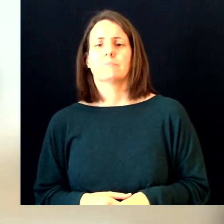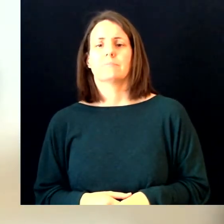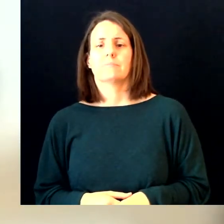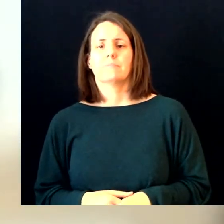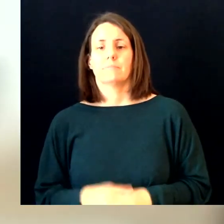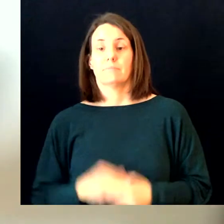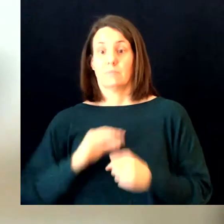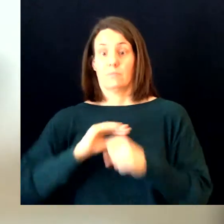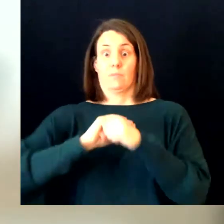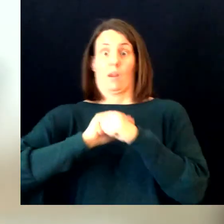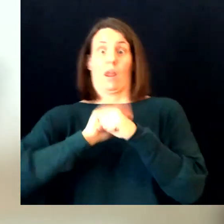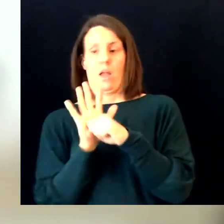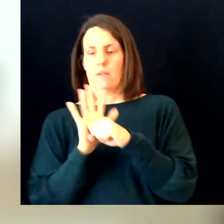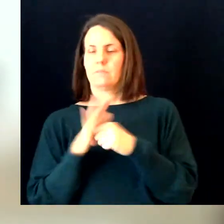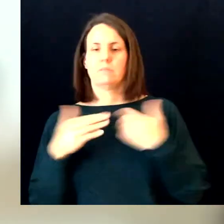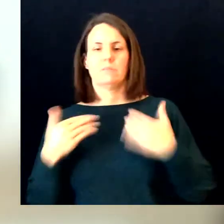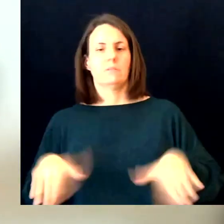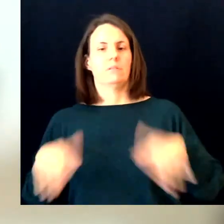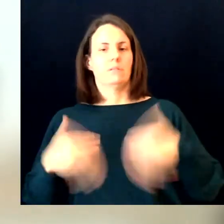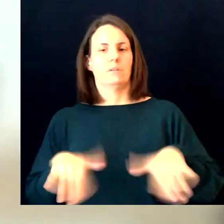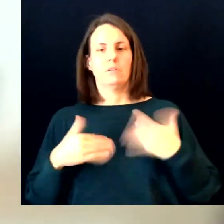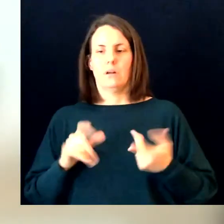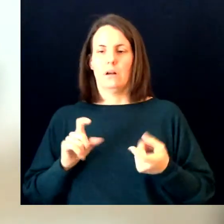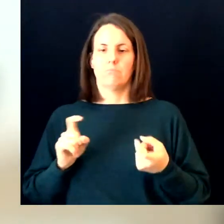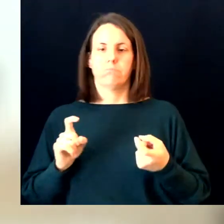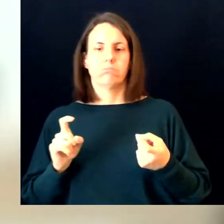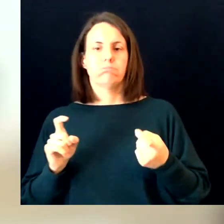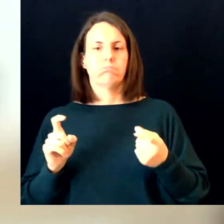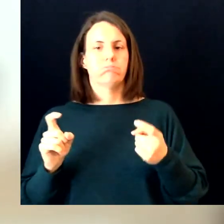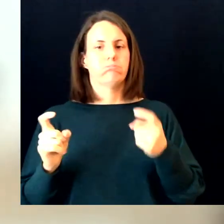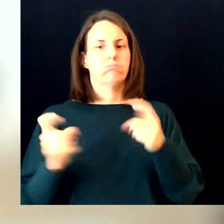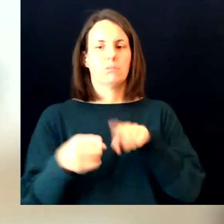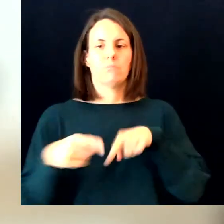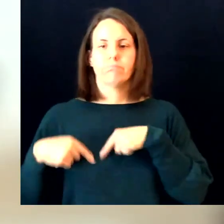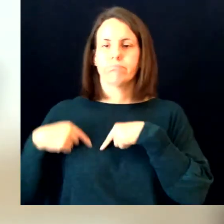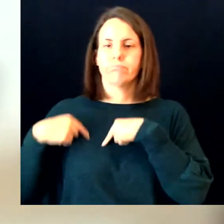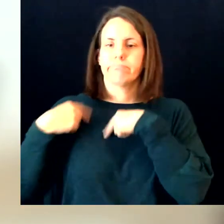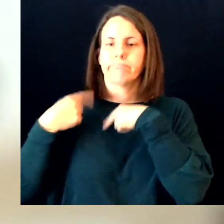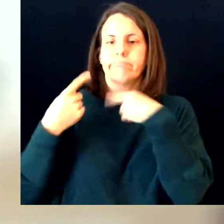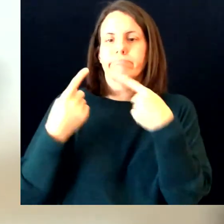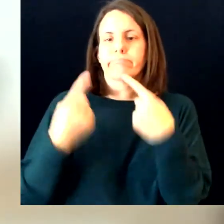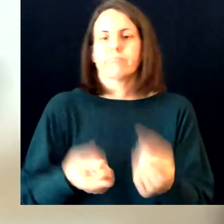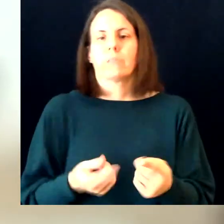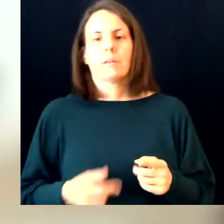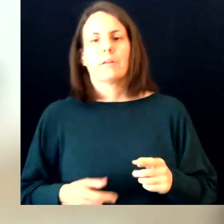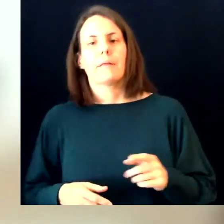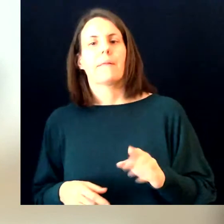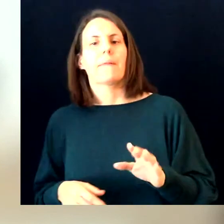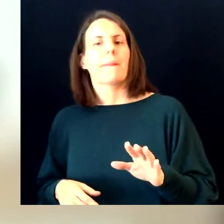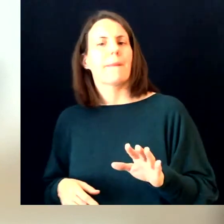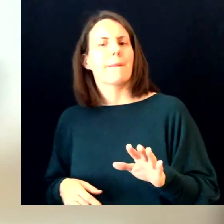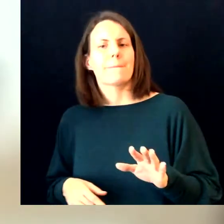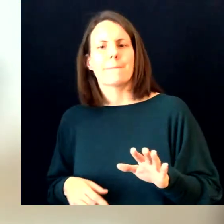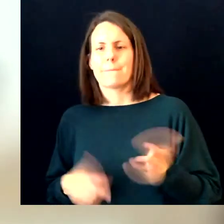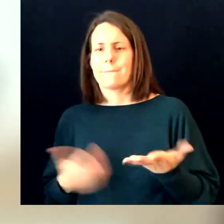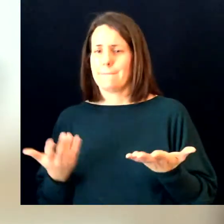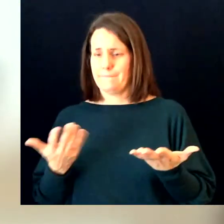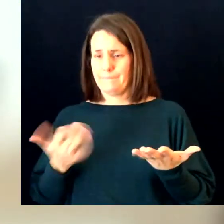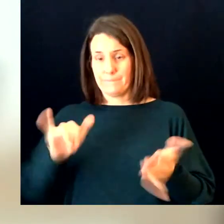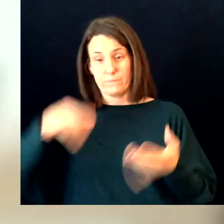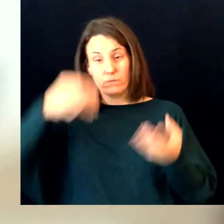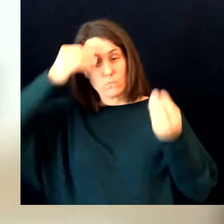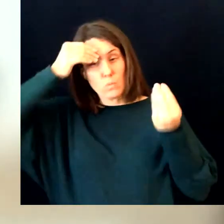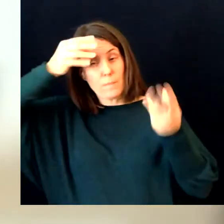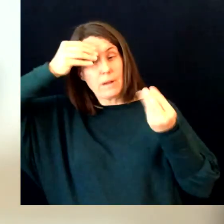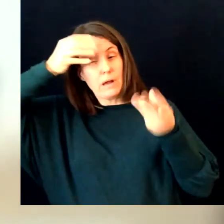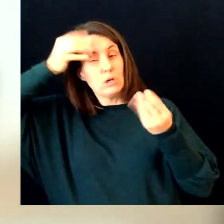probably be in a place where getting every piece of data from every test that happens at home doesn't serve as useful a purpose as it